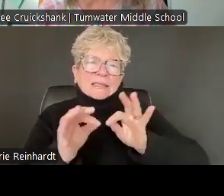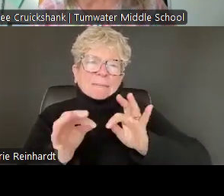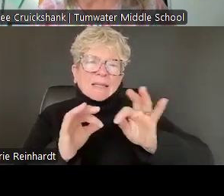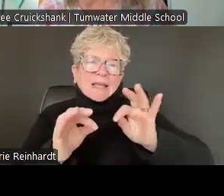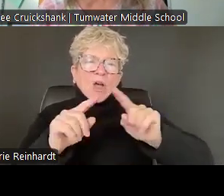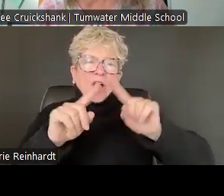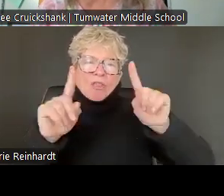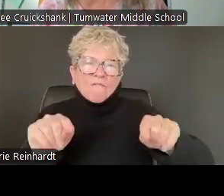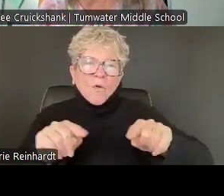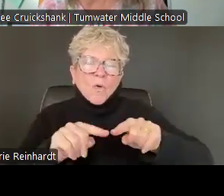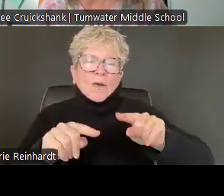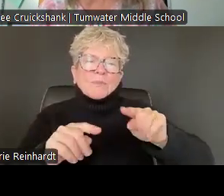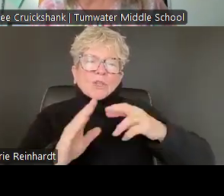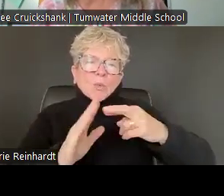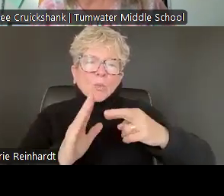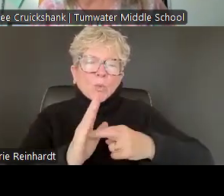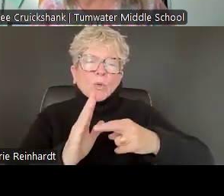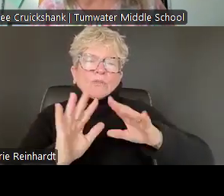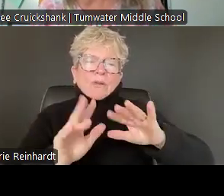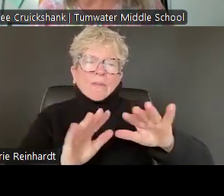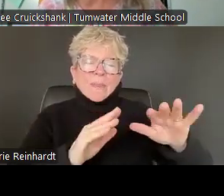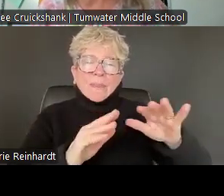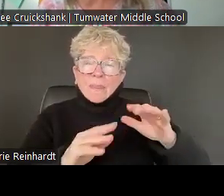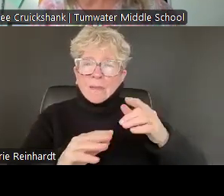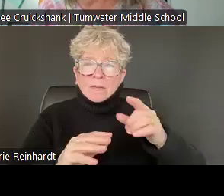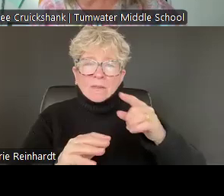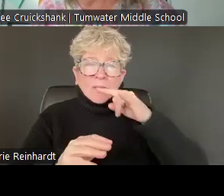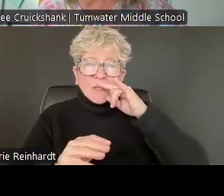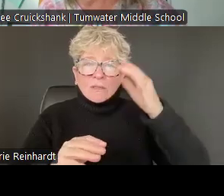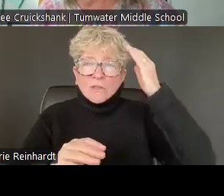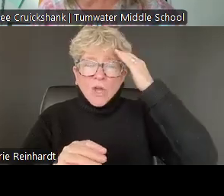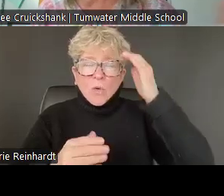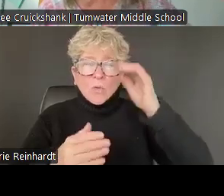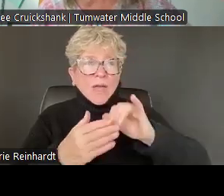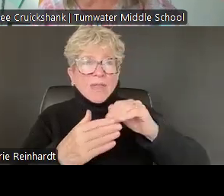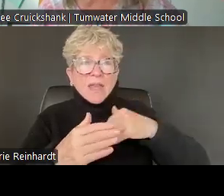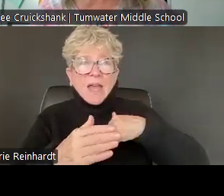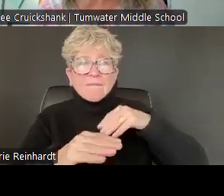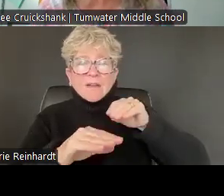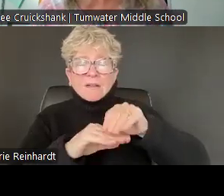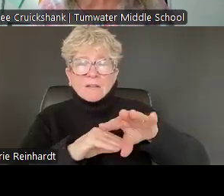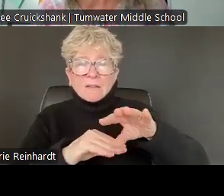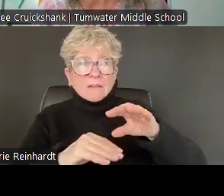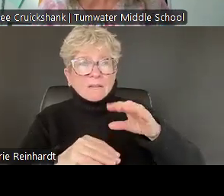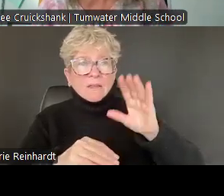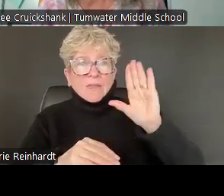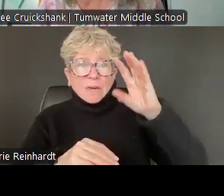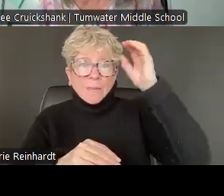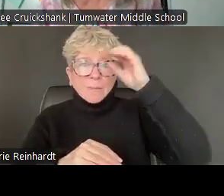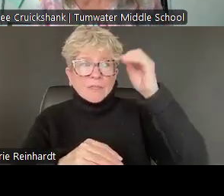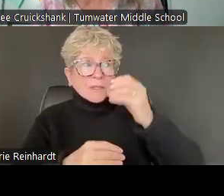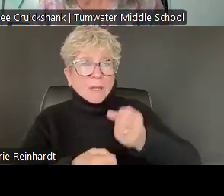and regulations so that kids knew you can have a say, and here's all those why you can have those says.